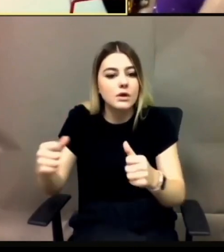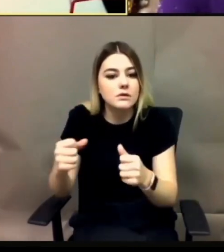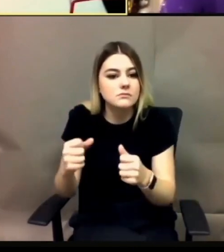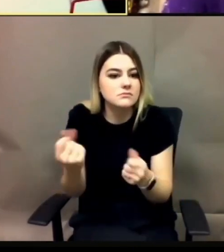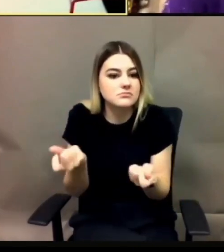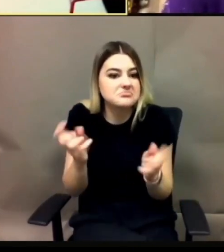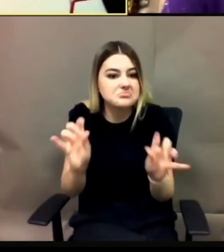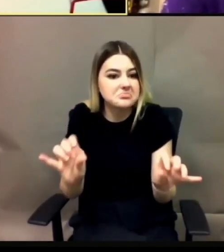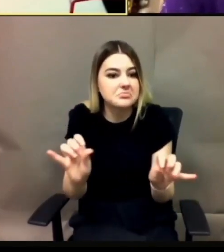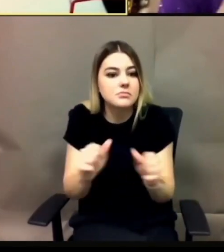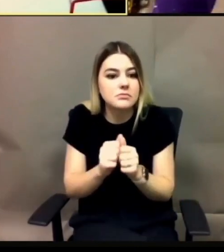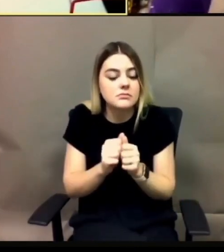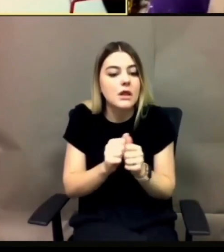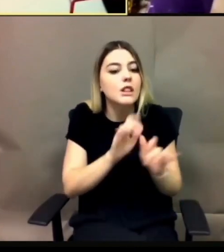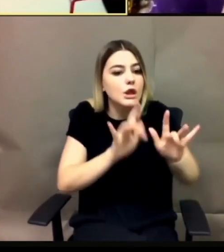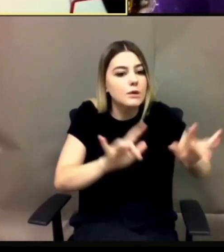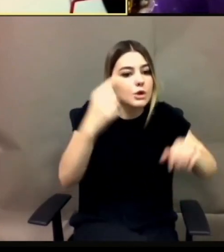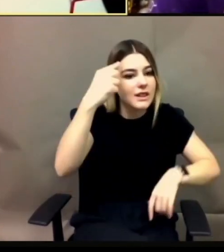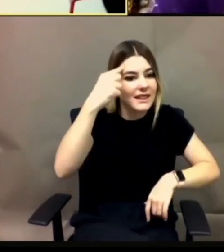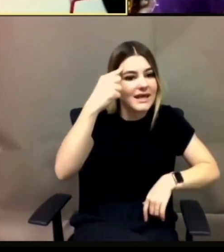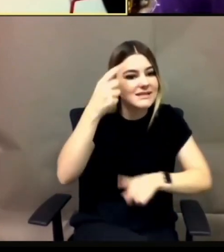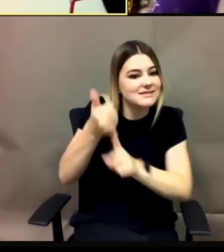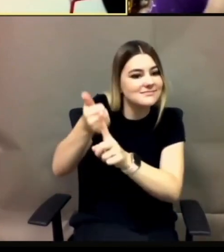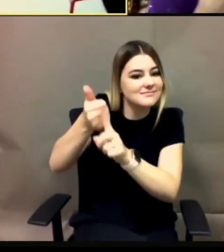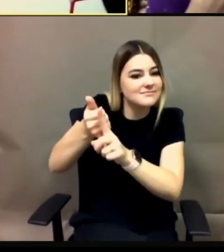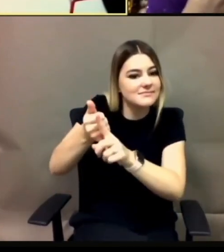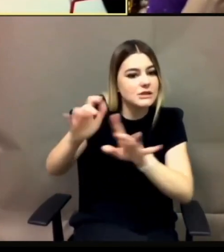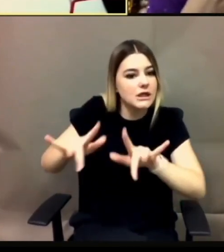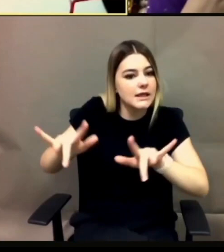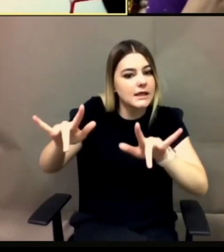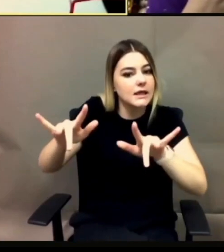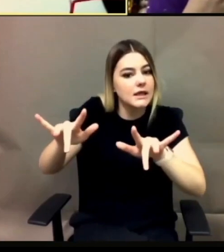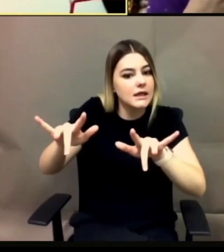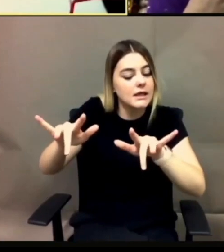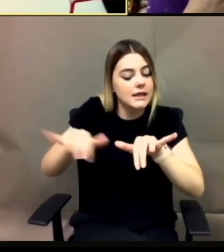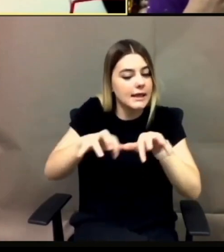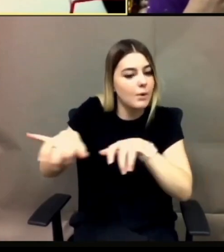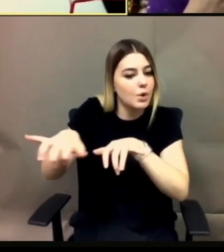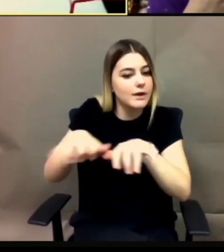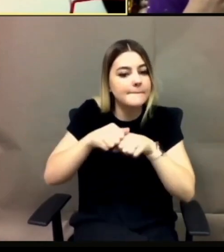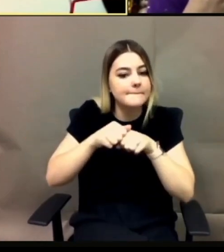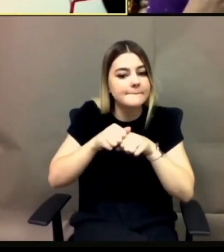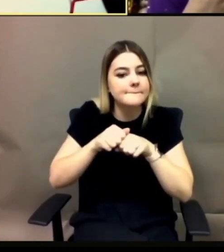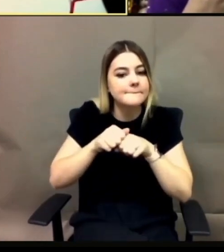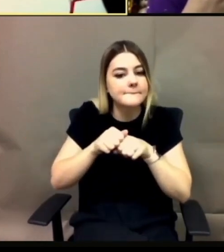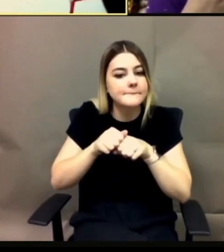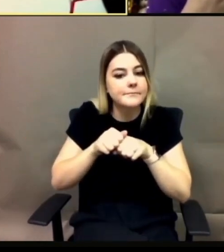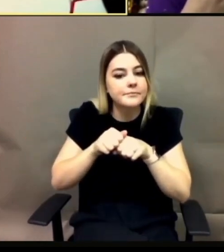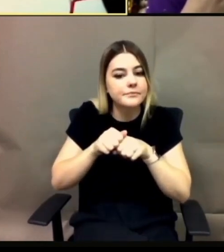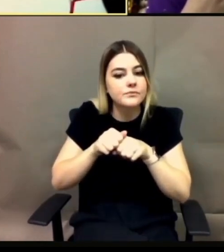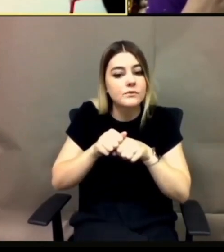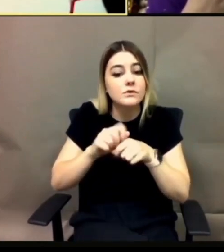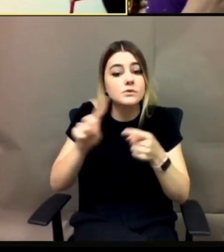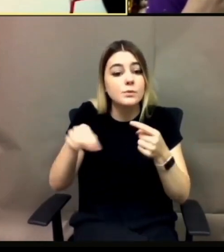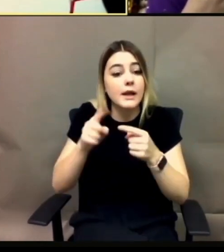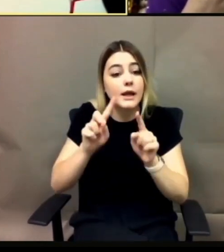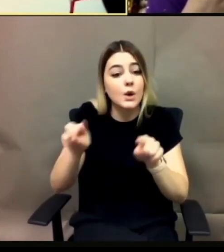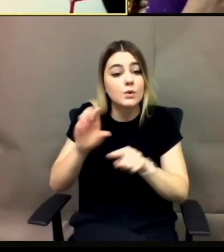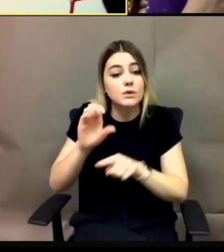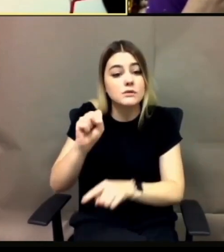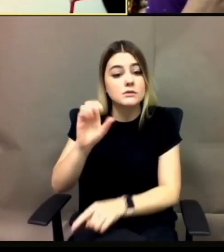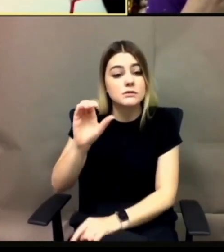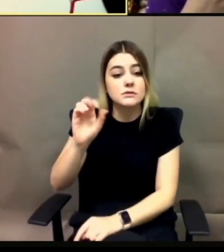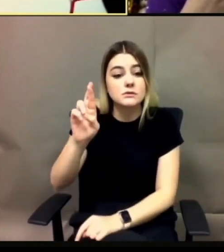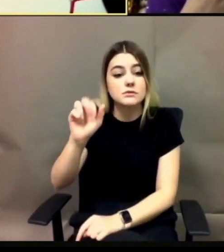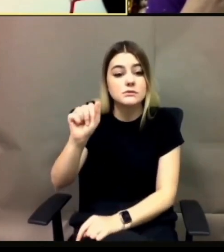Scratch and I program a right arrow, I do have to focus my screen sometimes. When I go to Scratch and I press